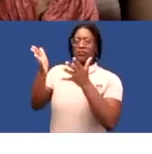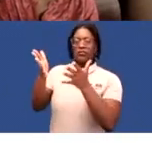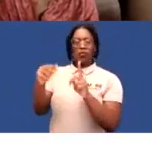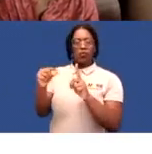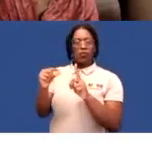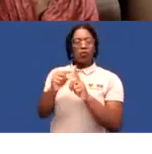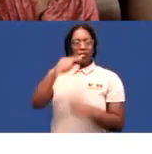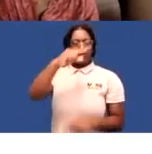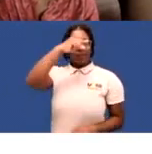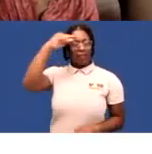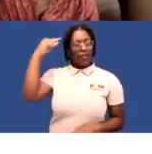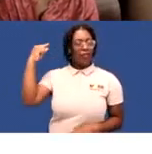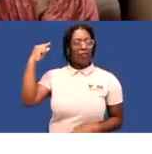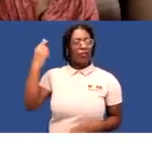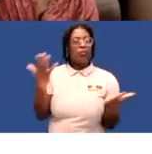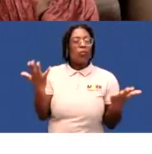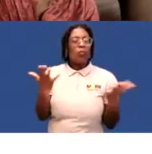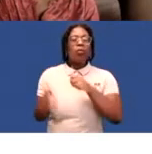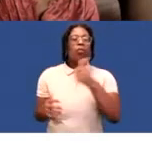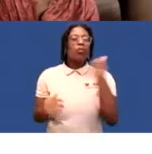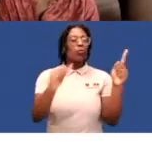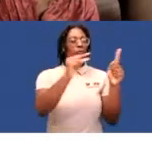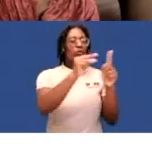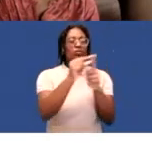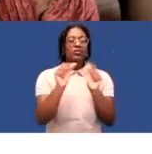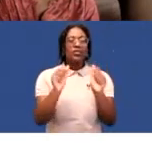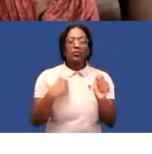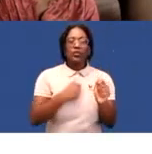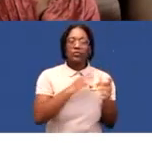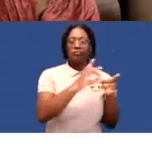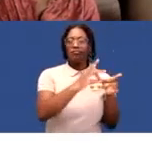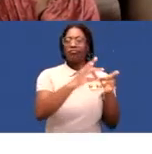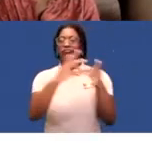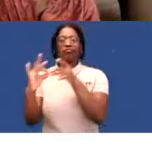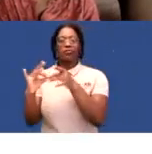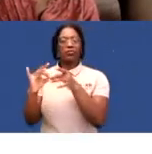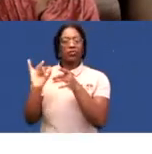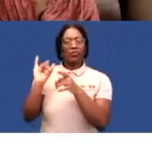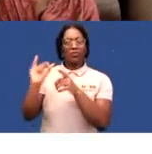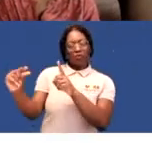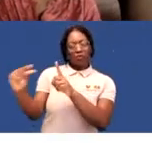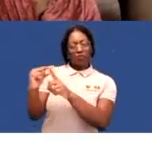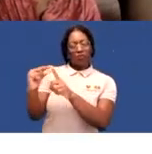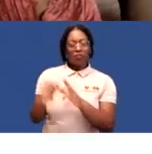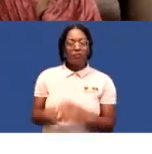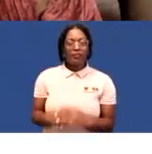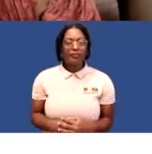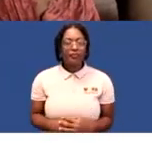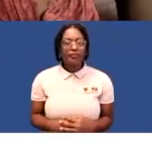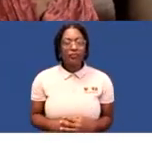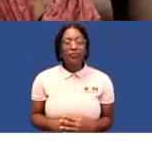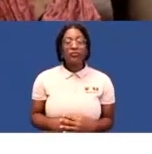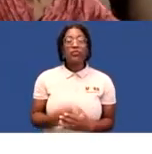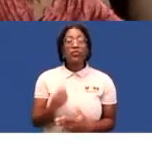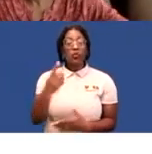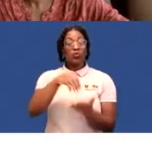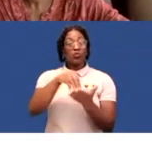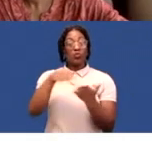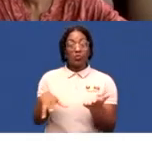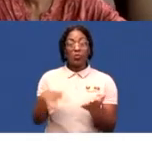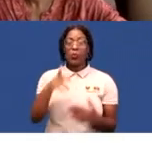Laura gently patted her black fuzzy skirt, smiling into her own shoulder. Nadira, who'd been gazing away, raised her